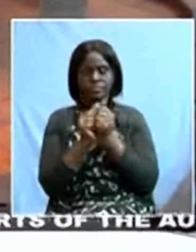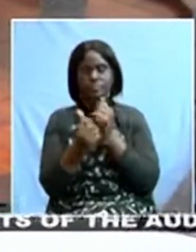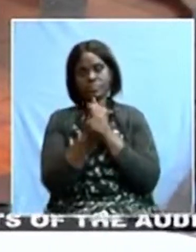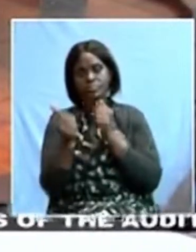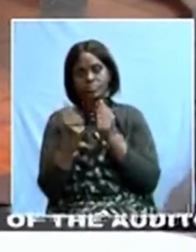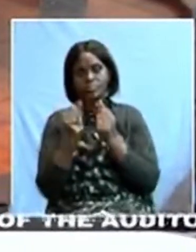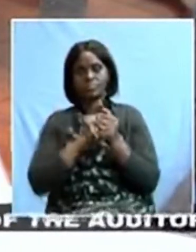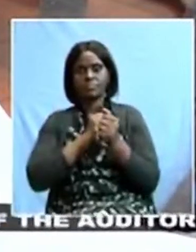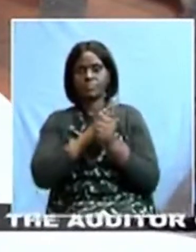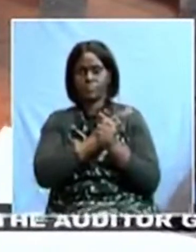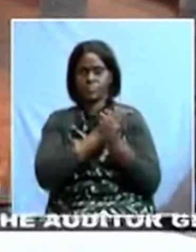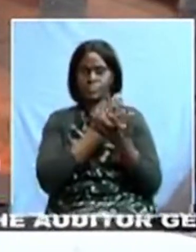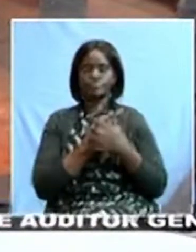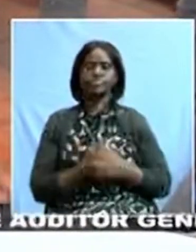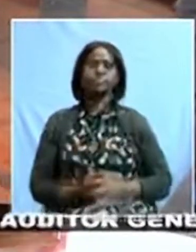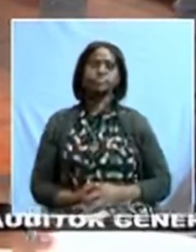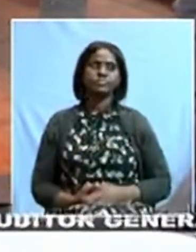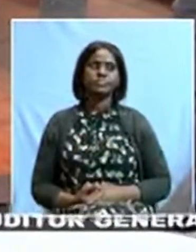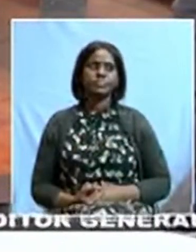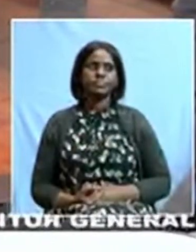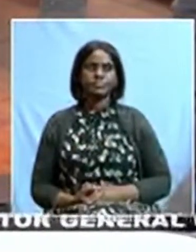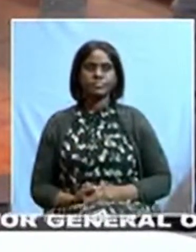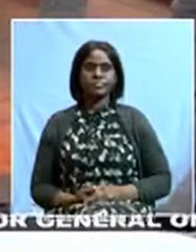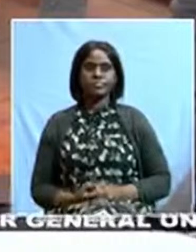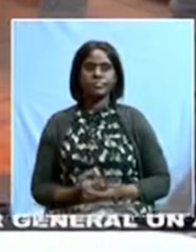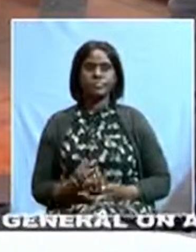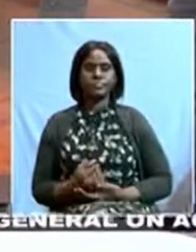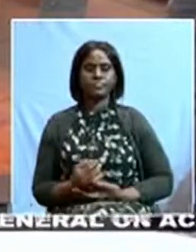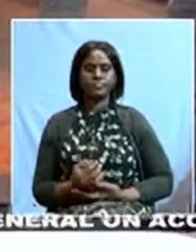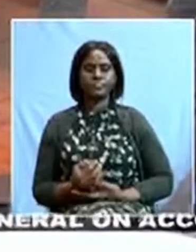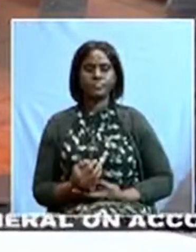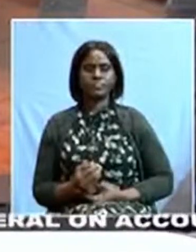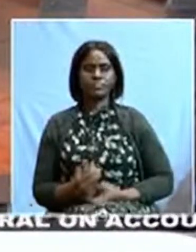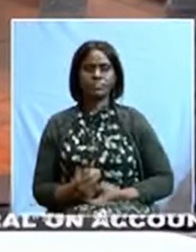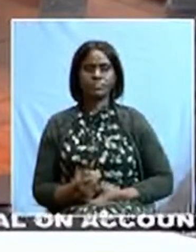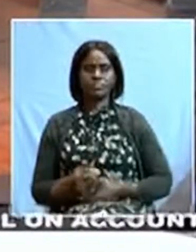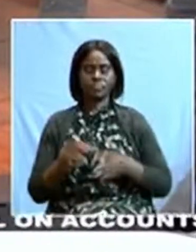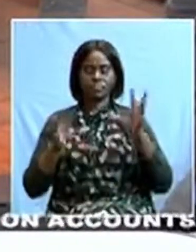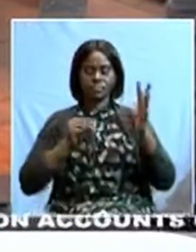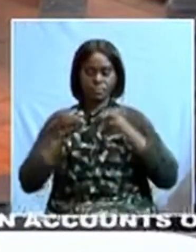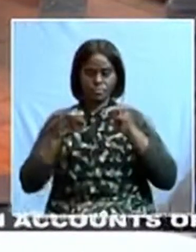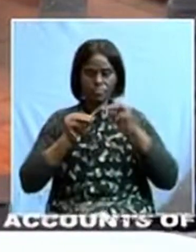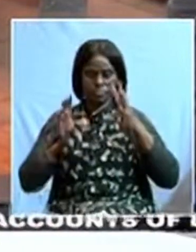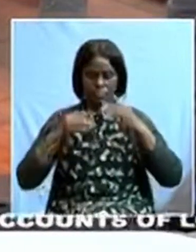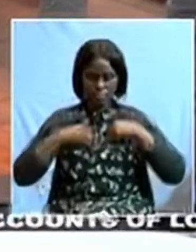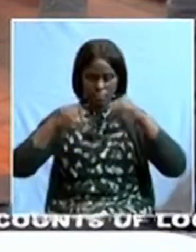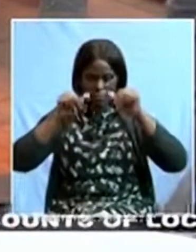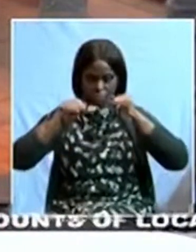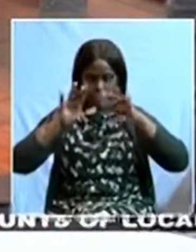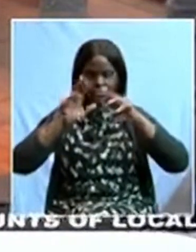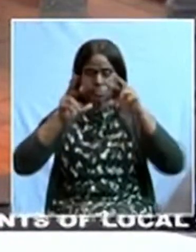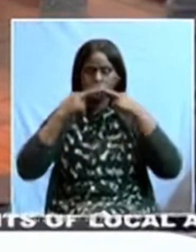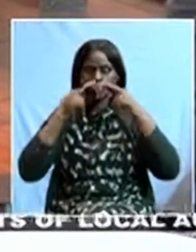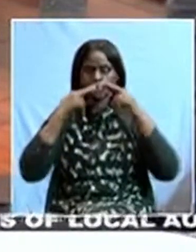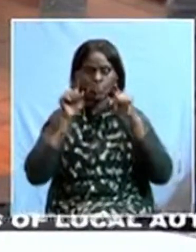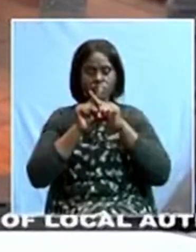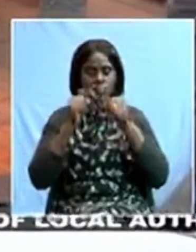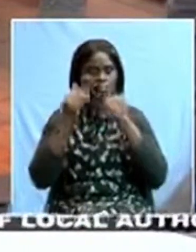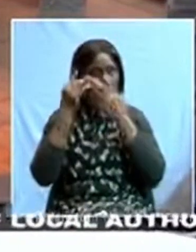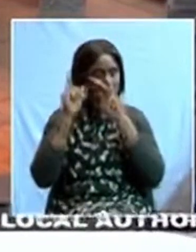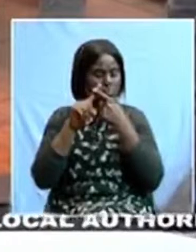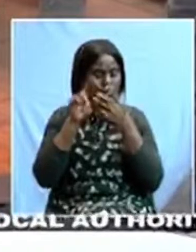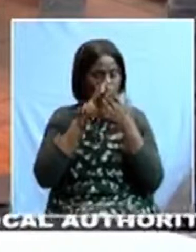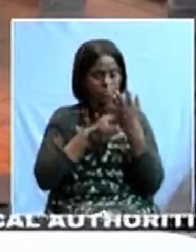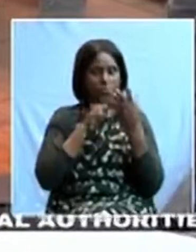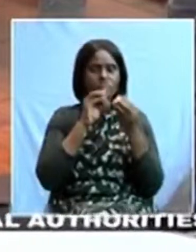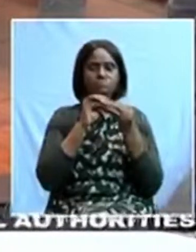other obligations, cause of query. Management acknowledges the auditor's findings and wishes to